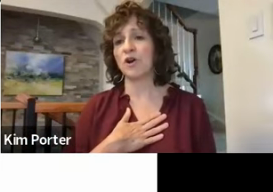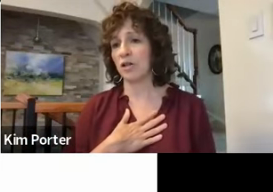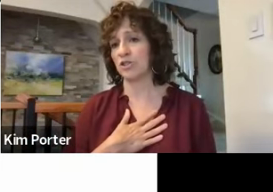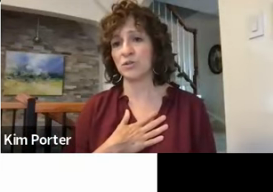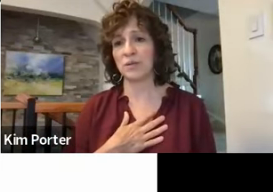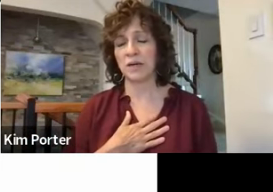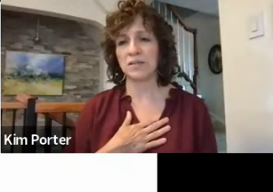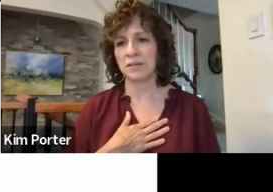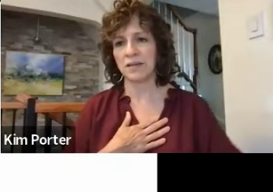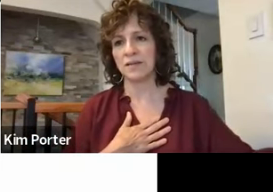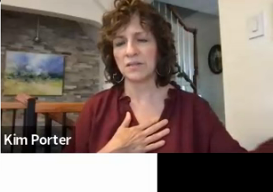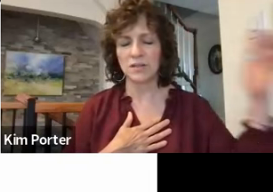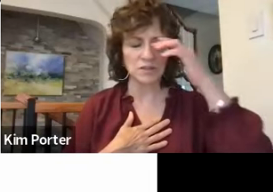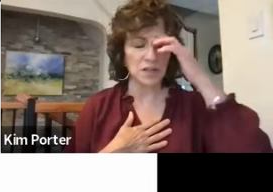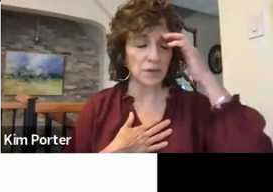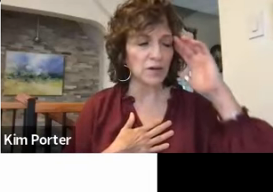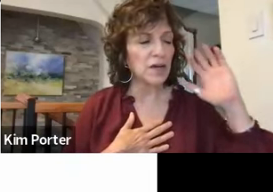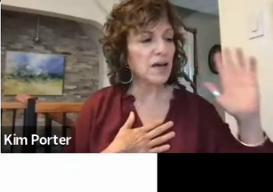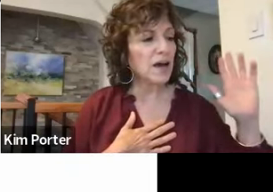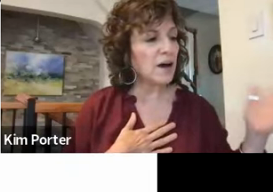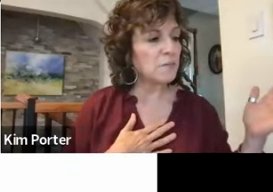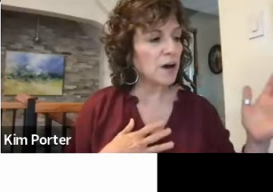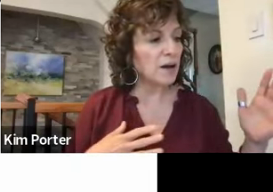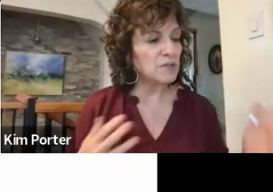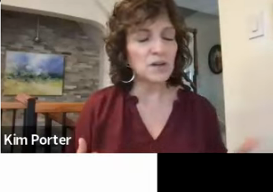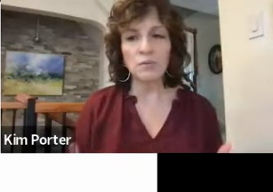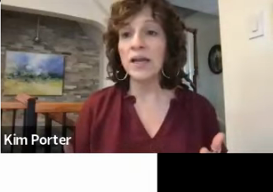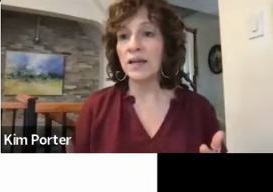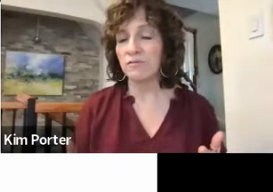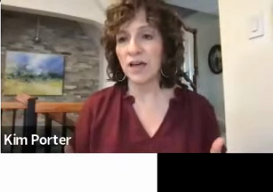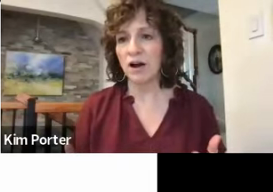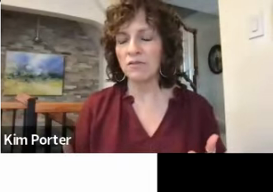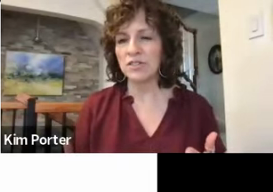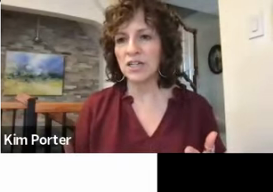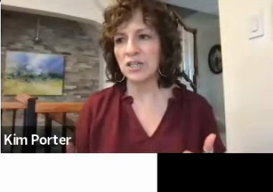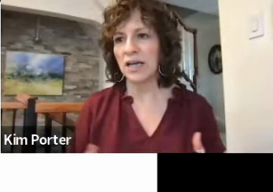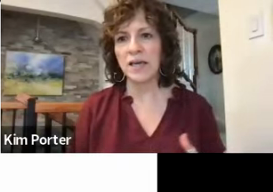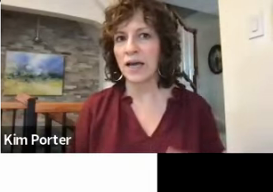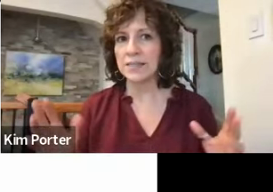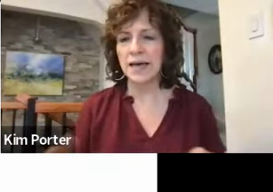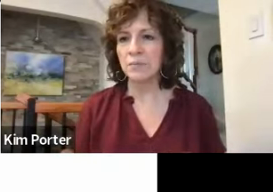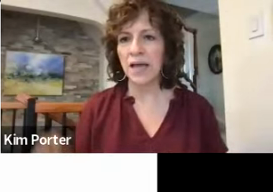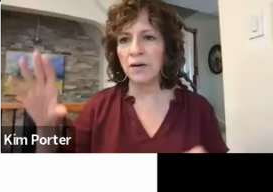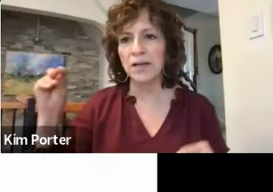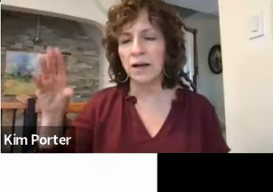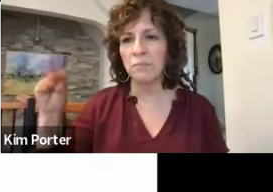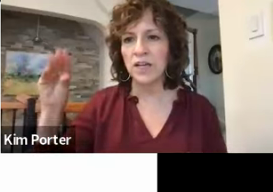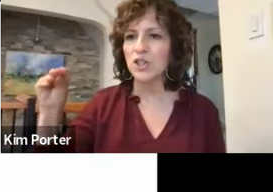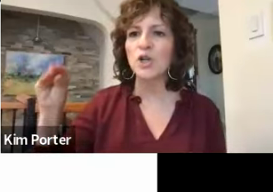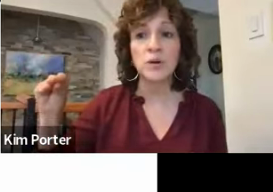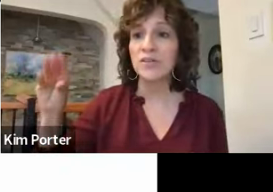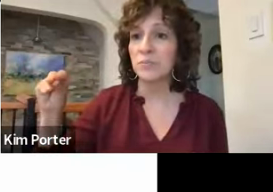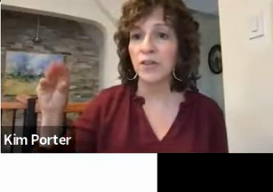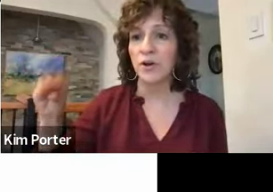He's leaving for college in 3 months. Again, this is a long time ago. I was not ready for that conversation. And yet I sat him down and I'm